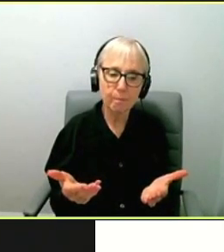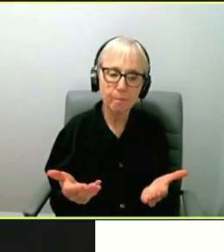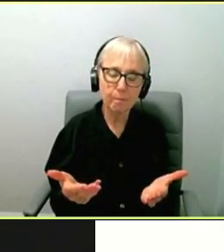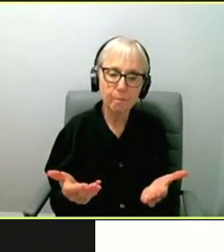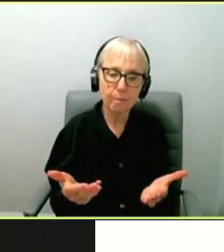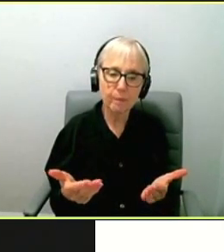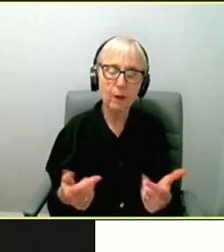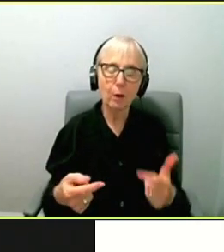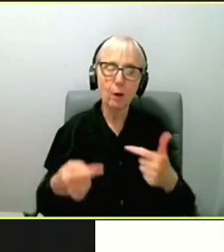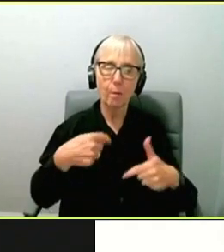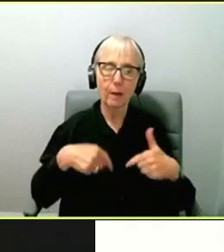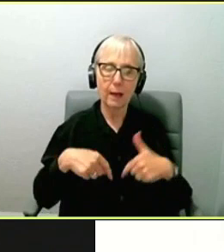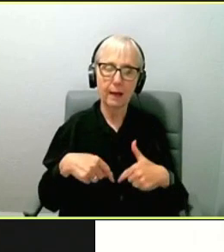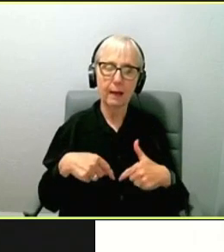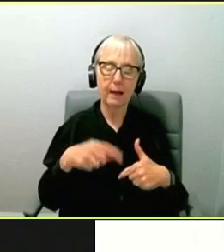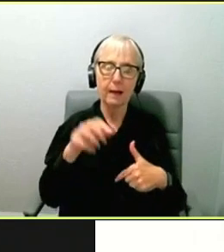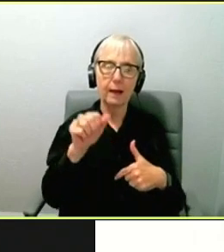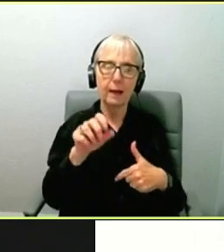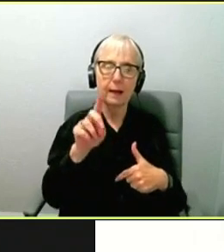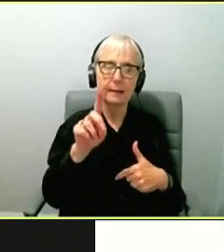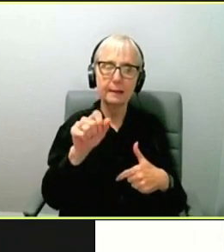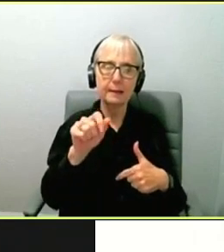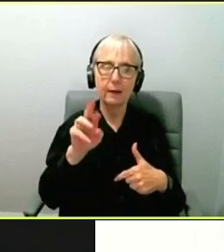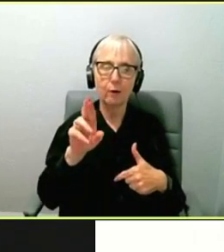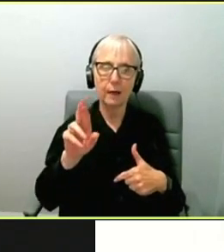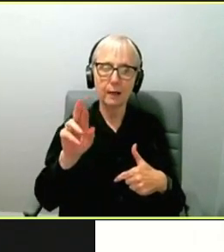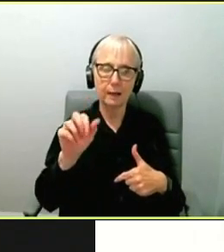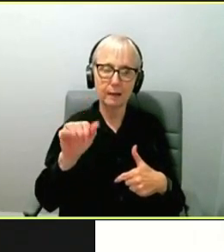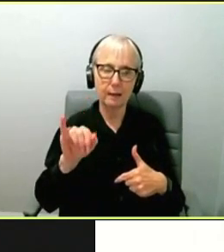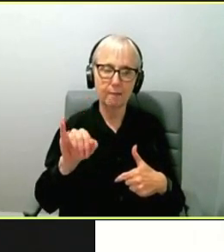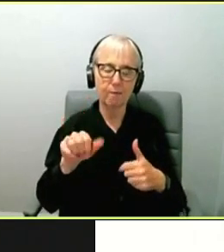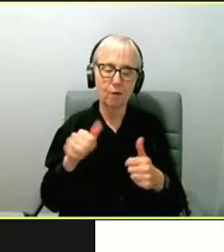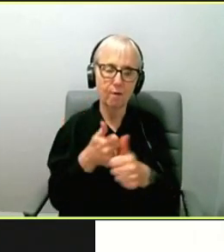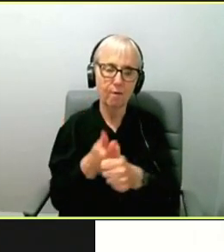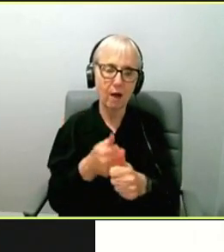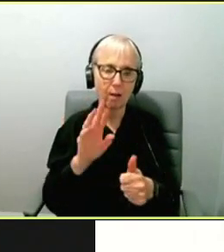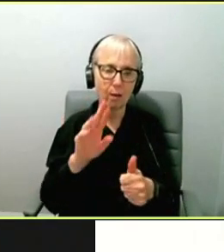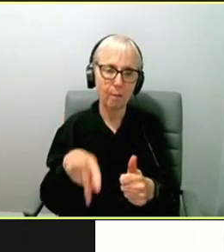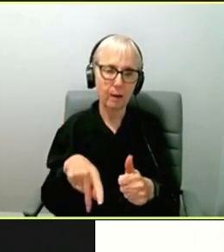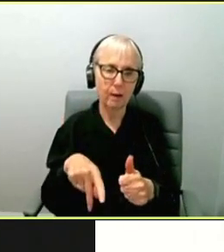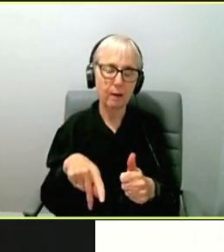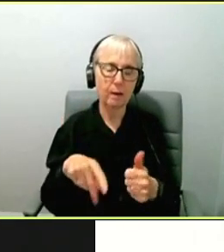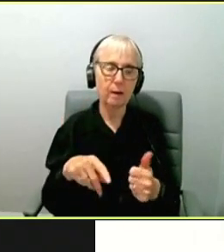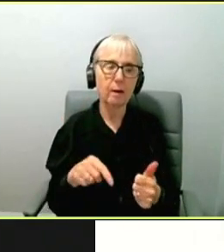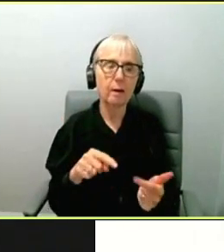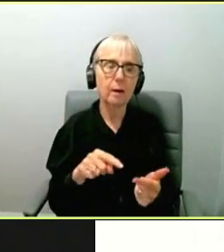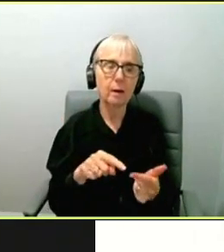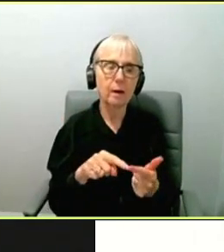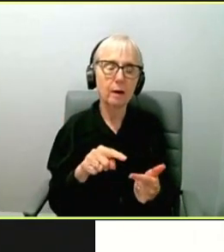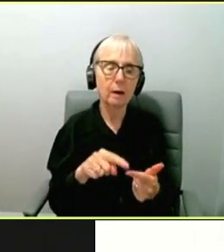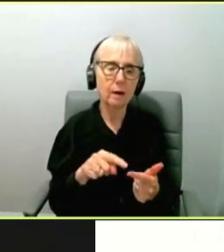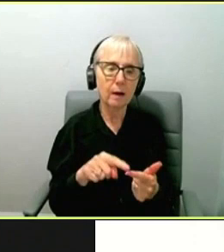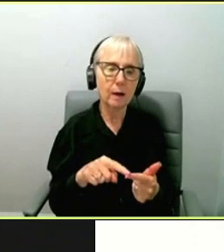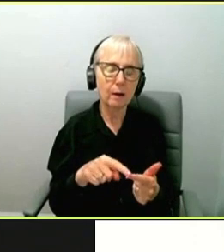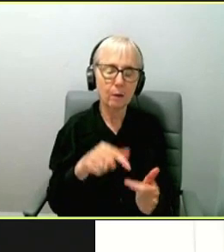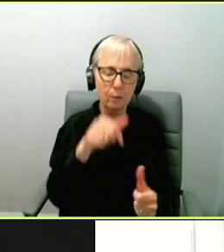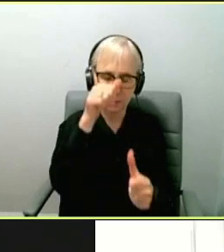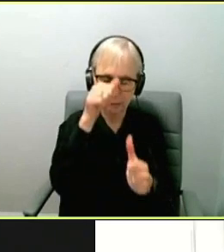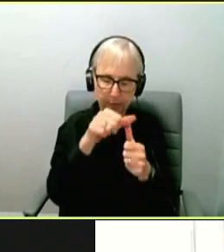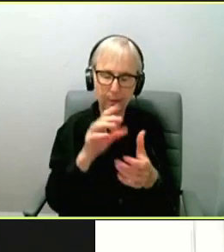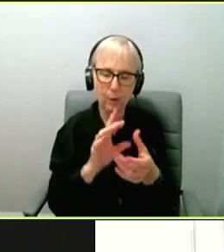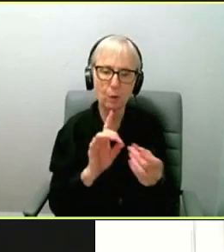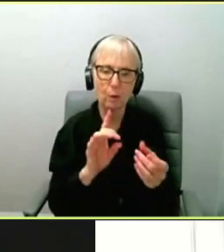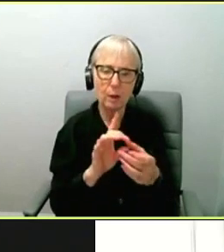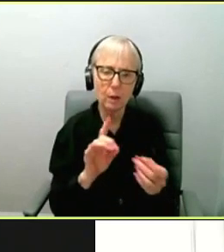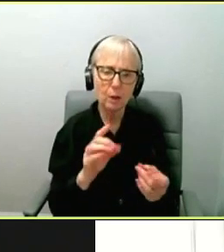All right, let's go back to Adari for follow-up. Yes, this would be a quick one. I don't remember if you guys mentioned it, but